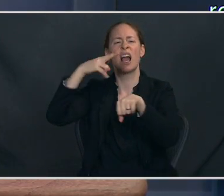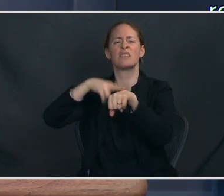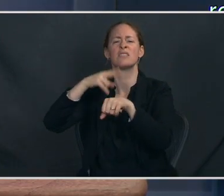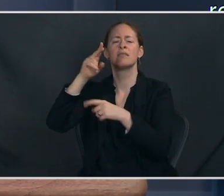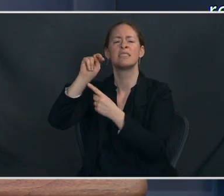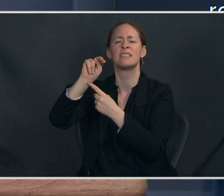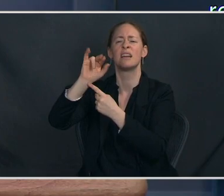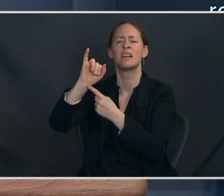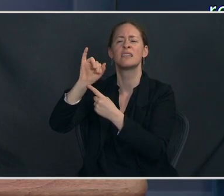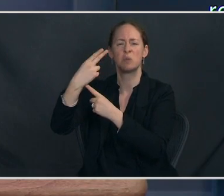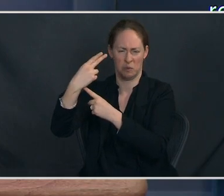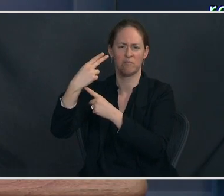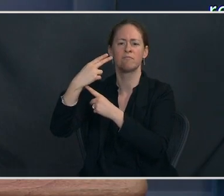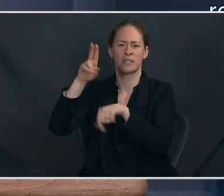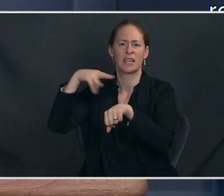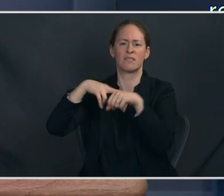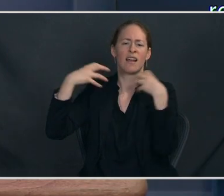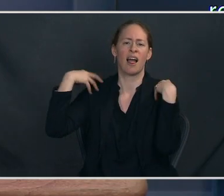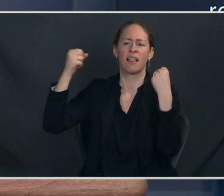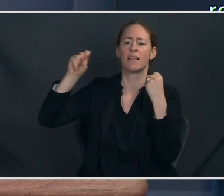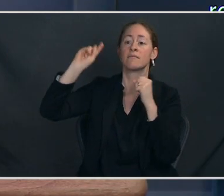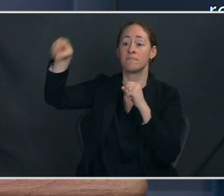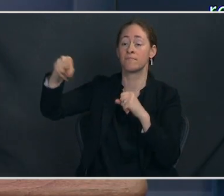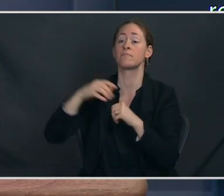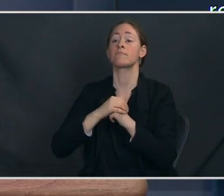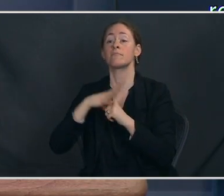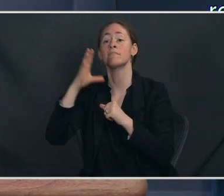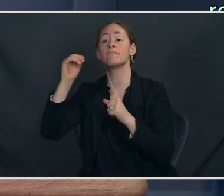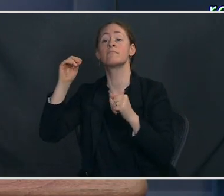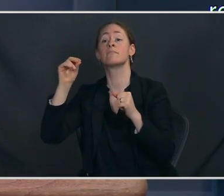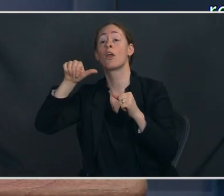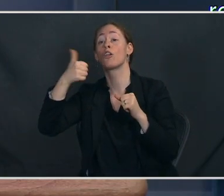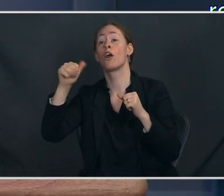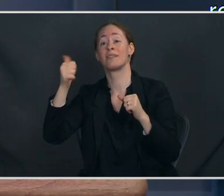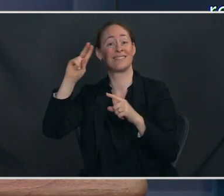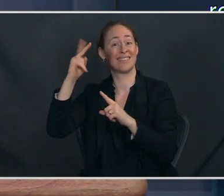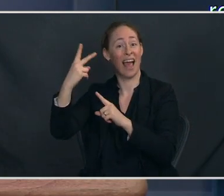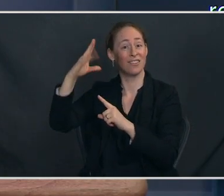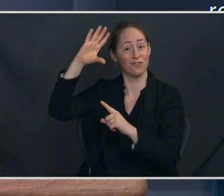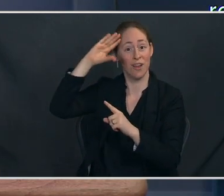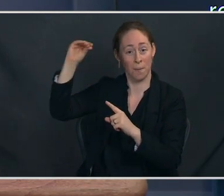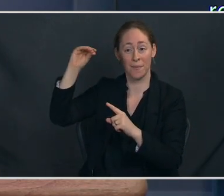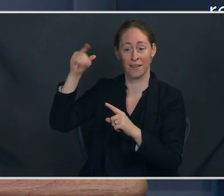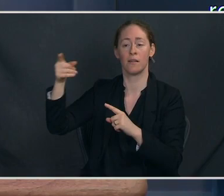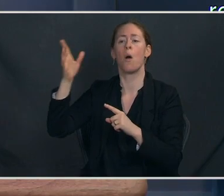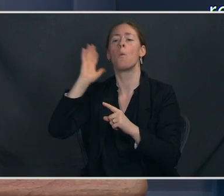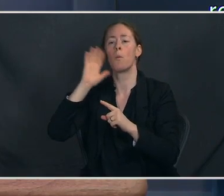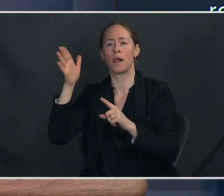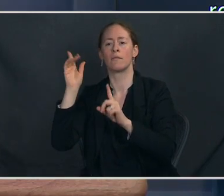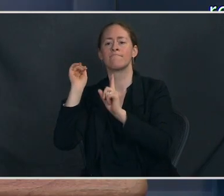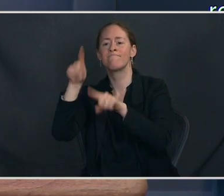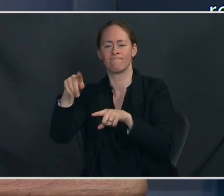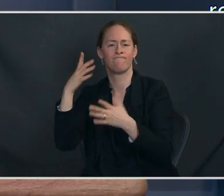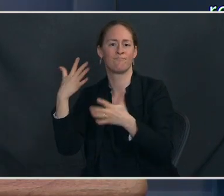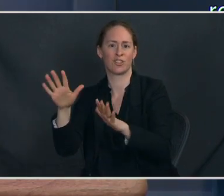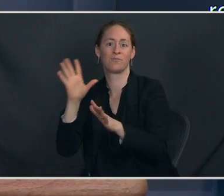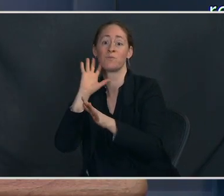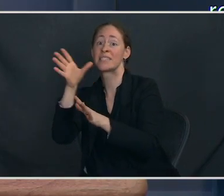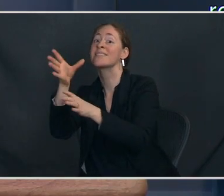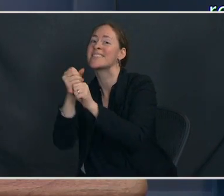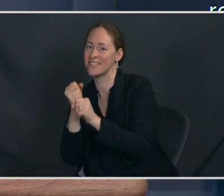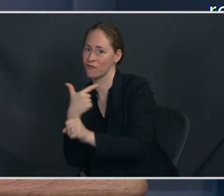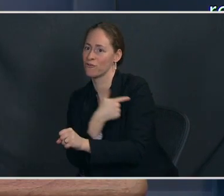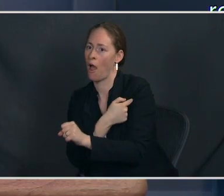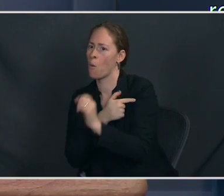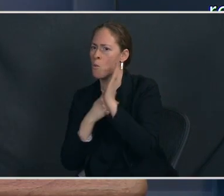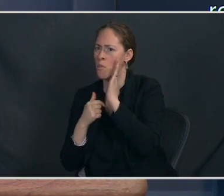and the second gentleman, will receive their second dose of the Moderna vaccine. The Vice President will thank Director